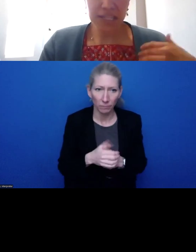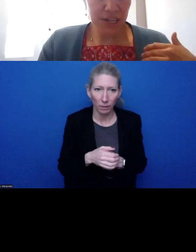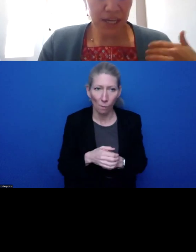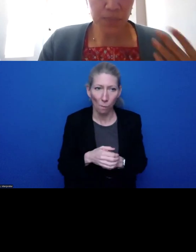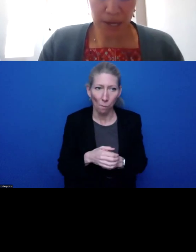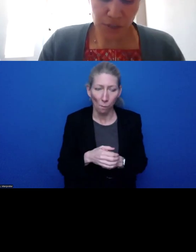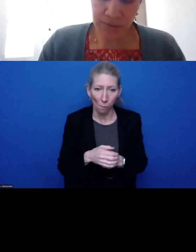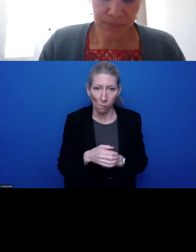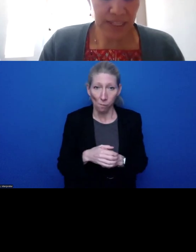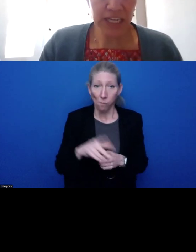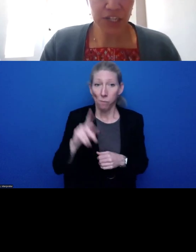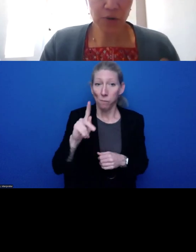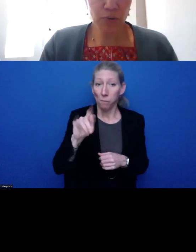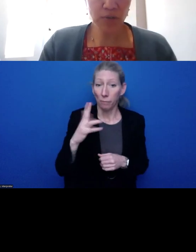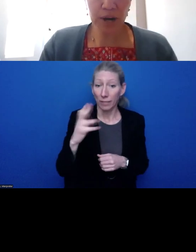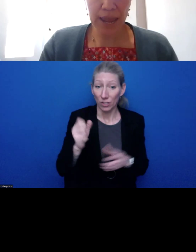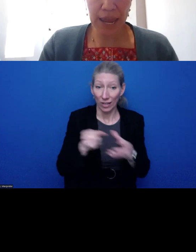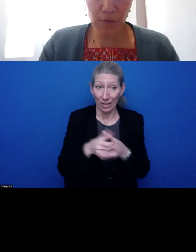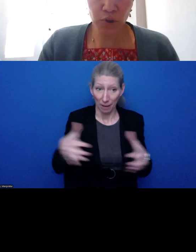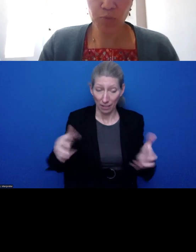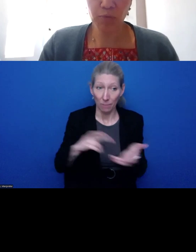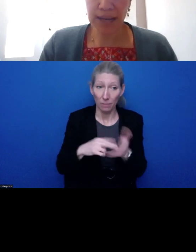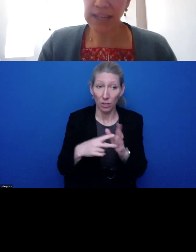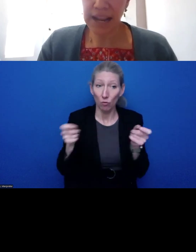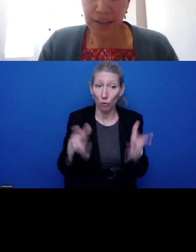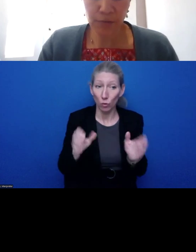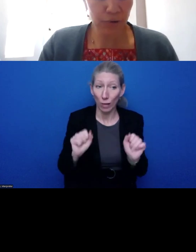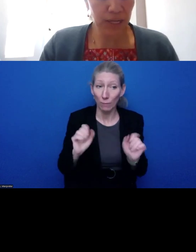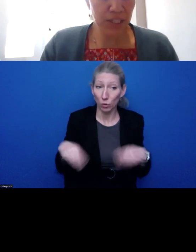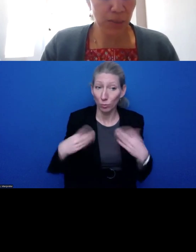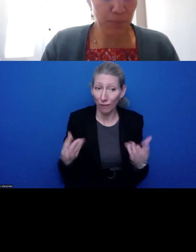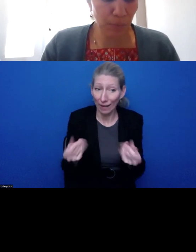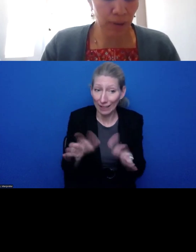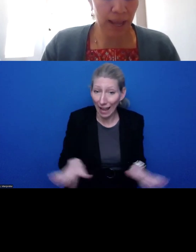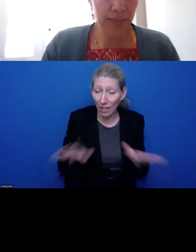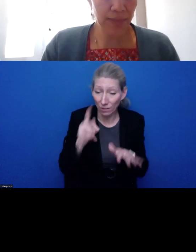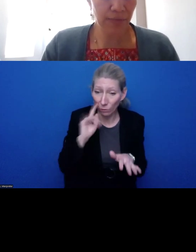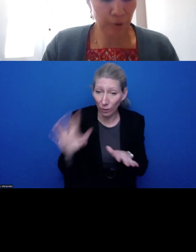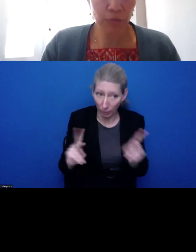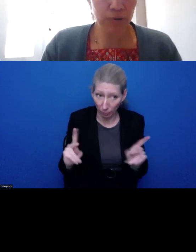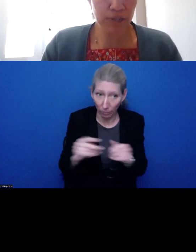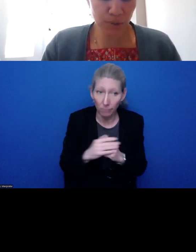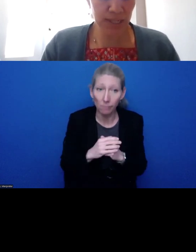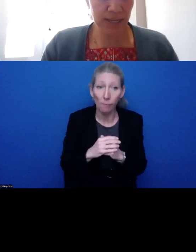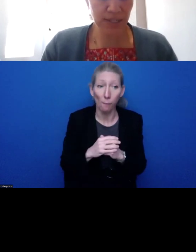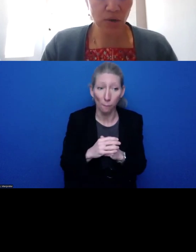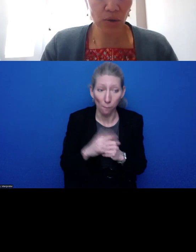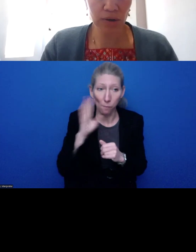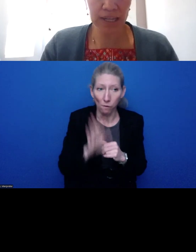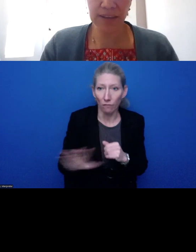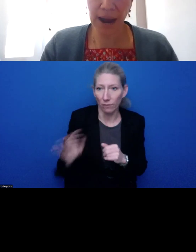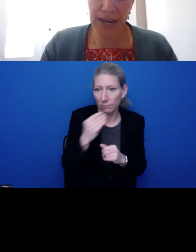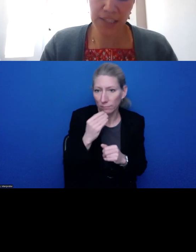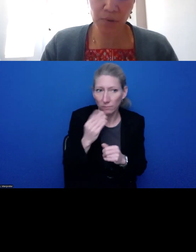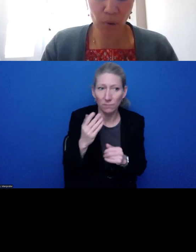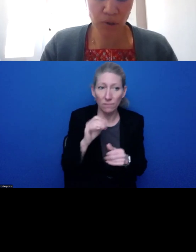Through the K'iche' expansion, the K'iche' rulers were able to provide land for the K'iche' people and for their sustenance, not